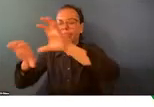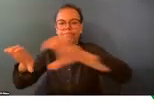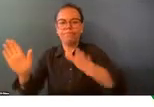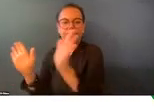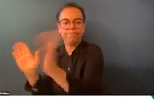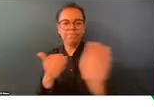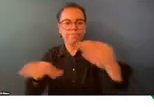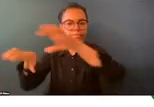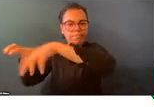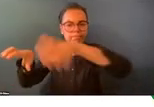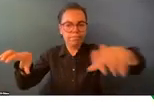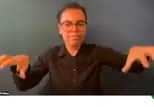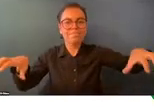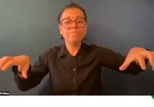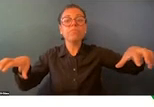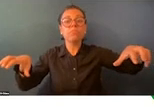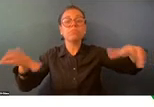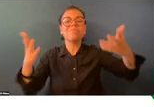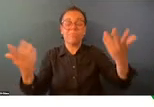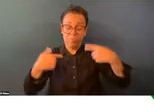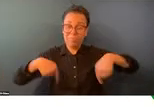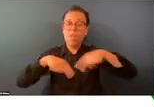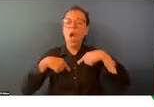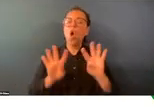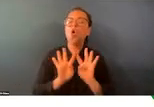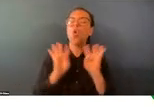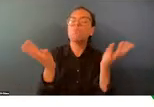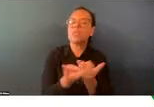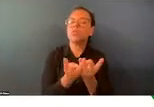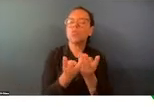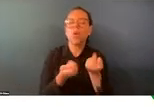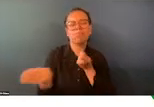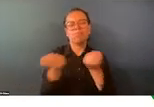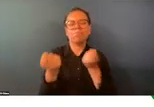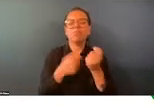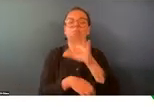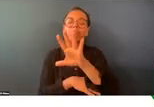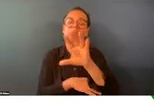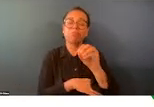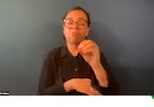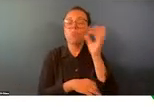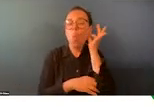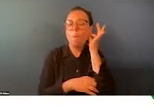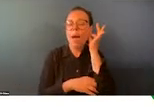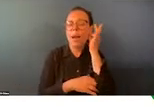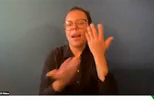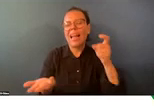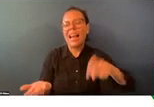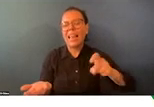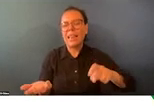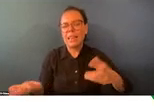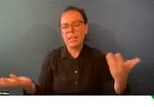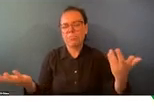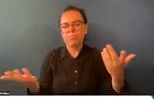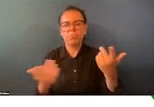committees with 50% of women. Also involve active women in high-level national workshops to raise their voices among decision